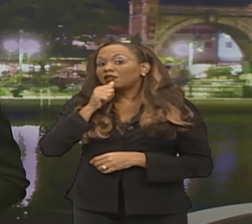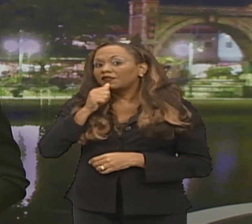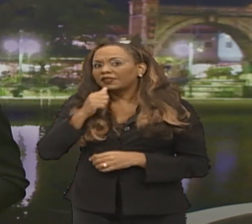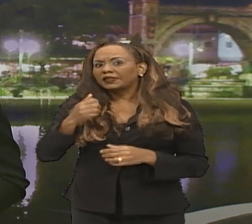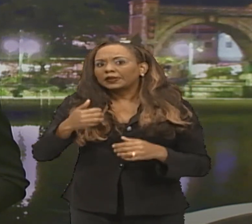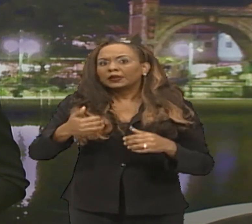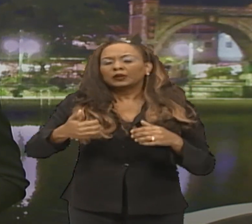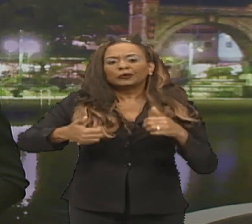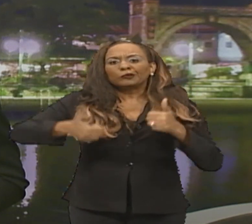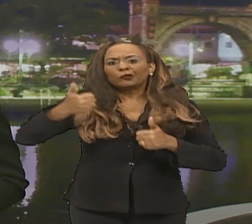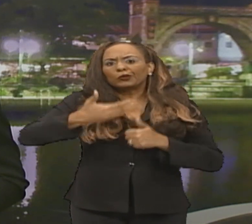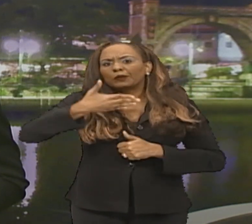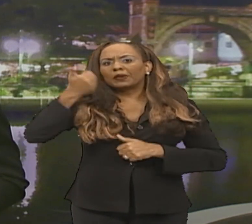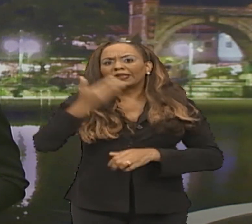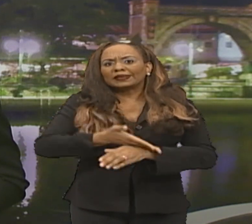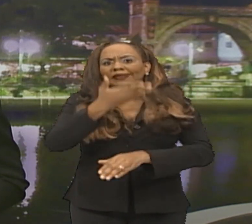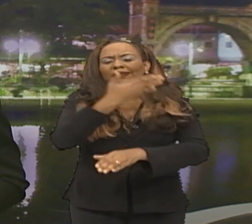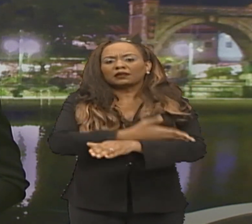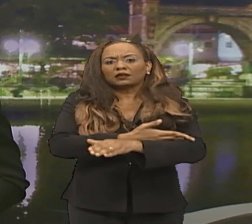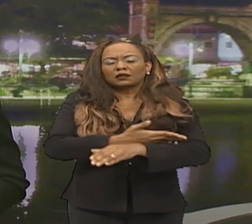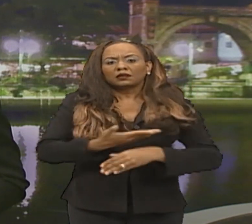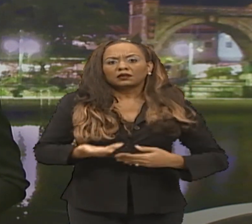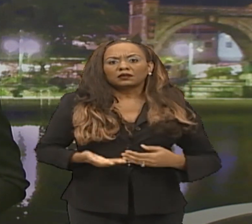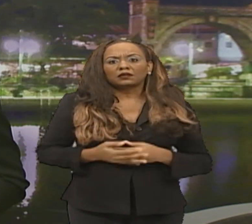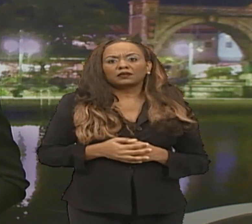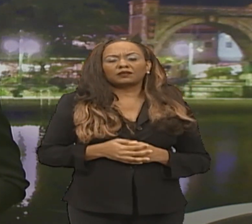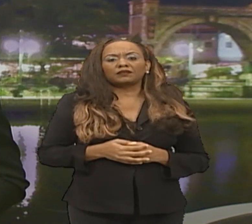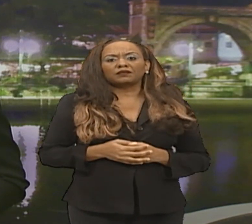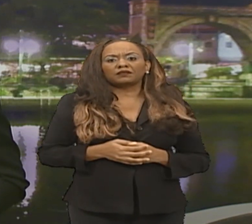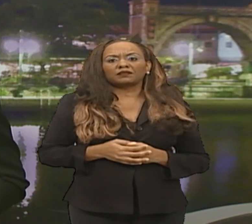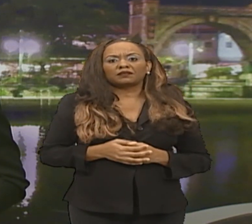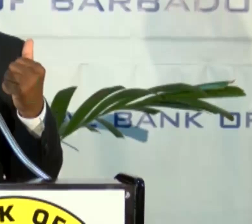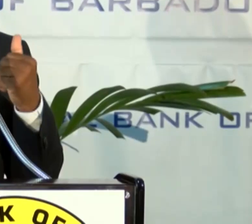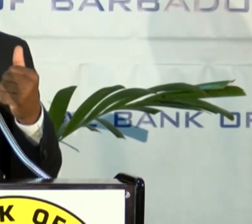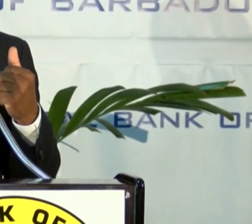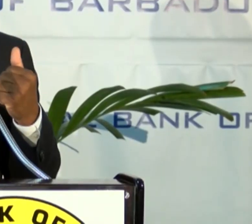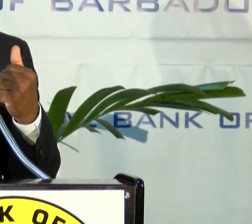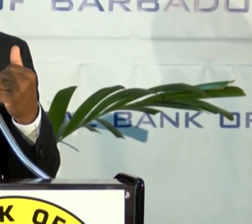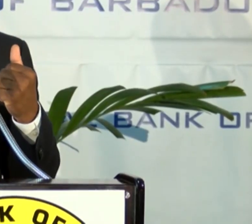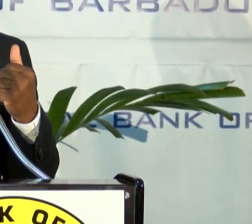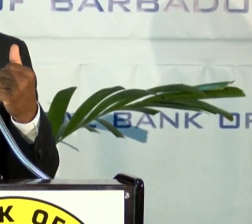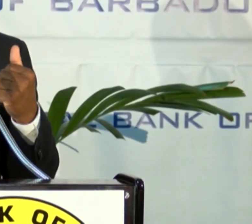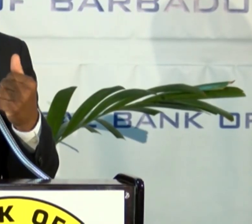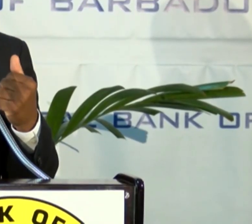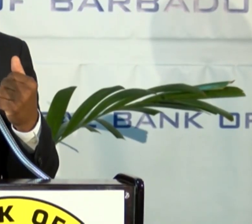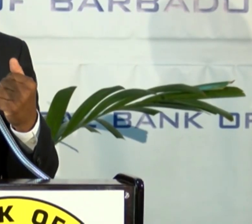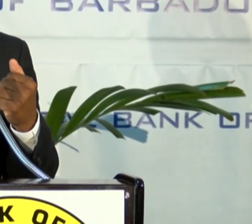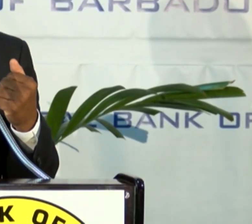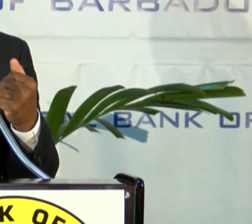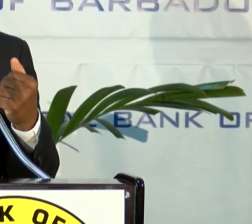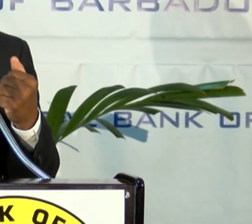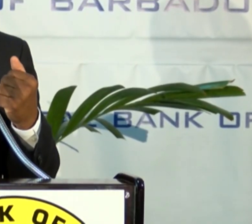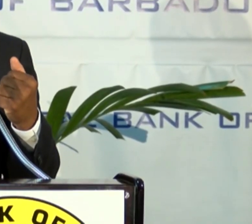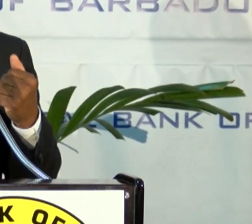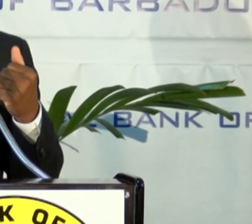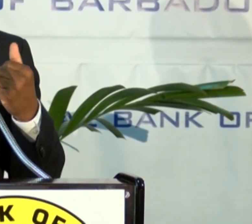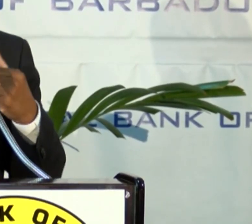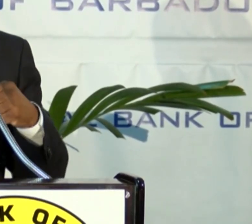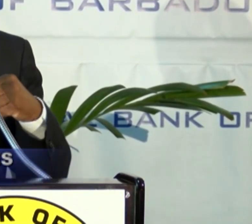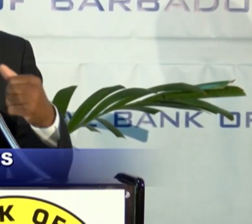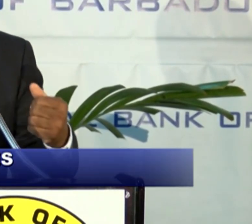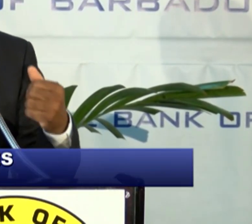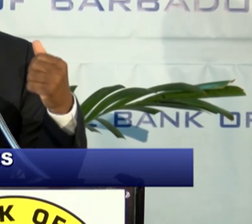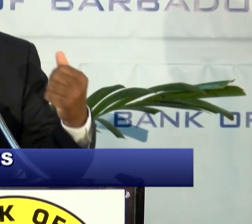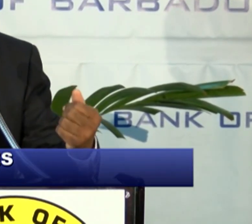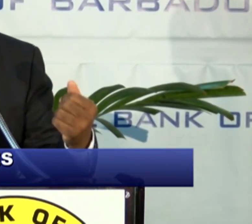review of government's economic performance. What is critical once you take that decision,